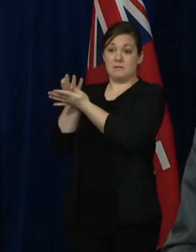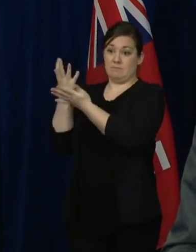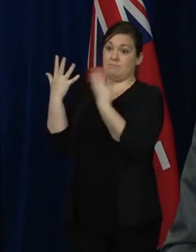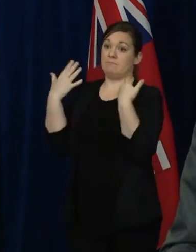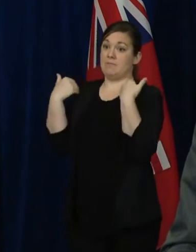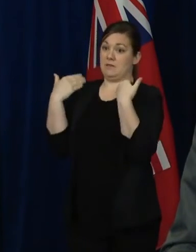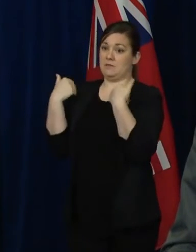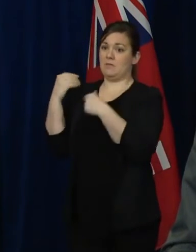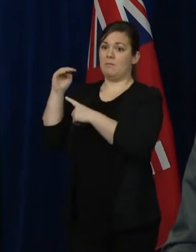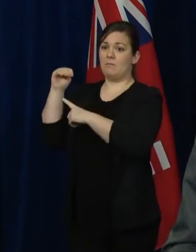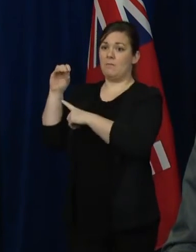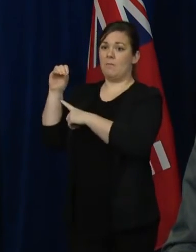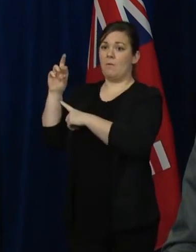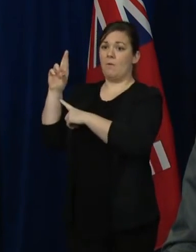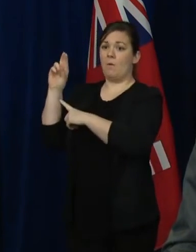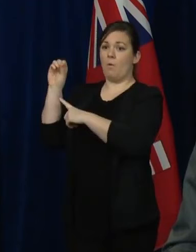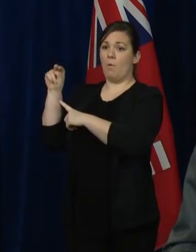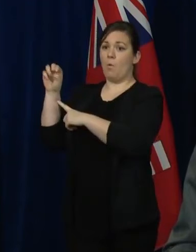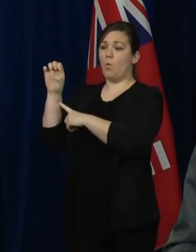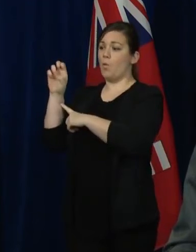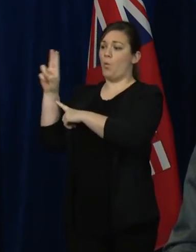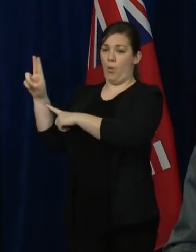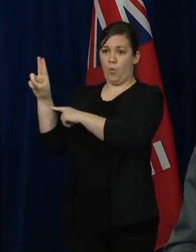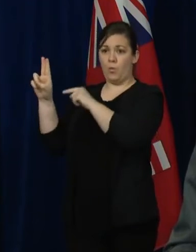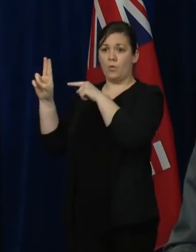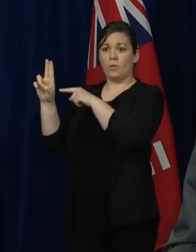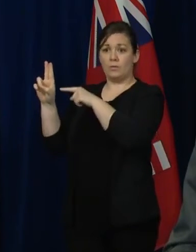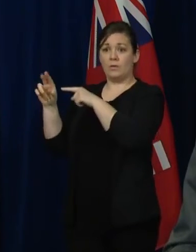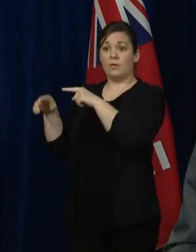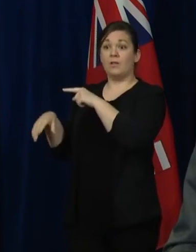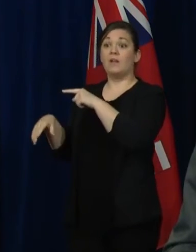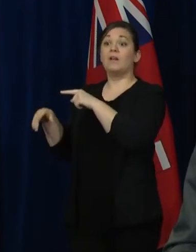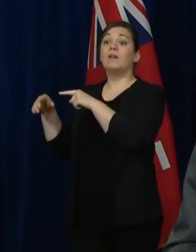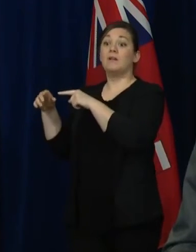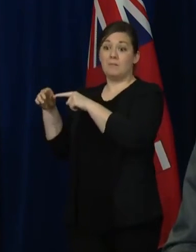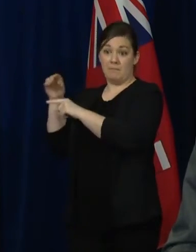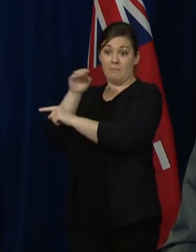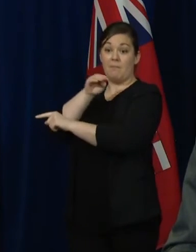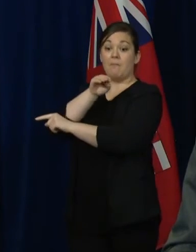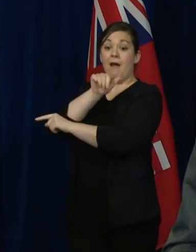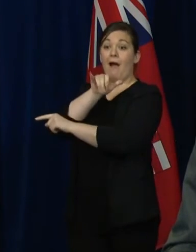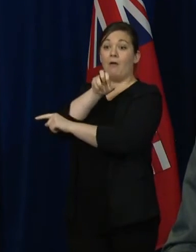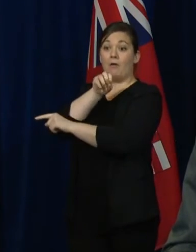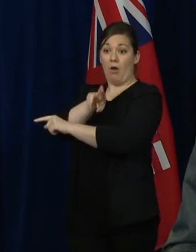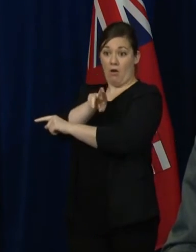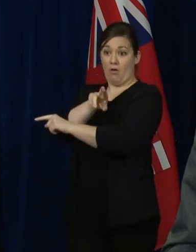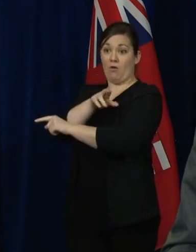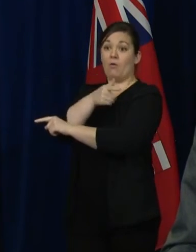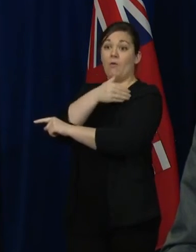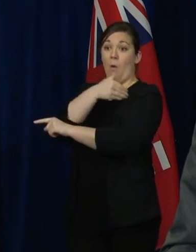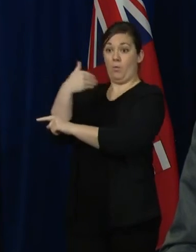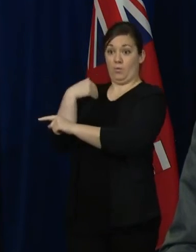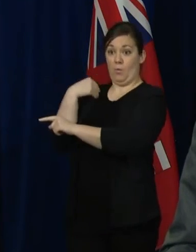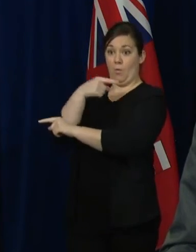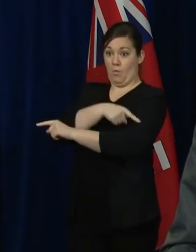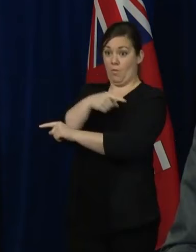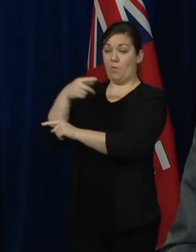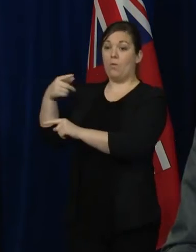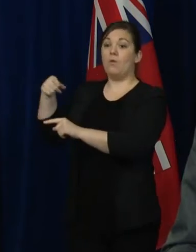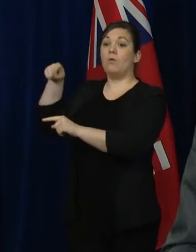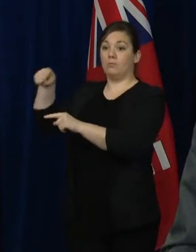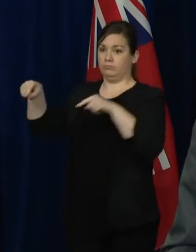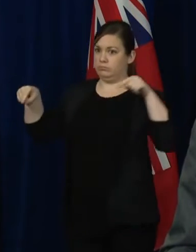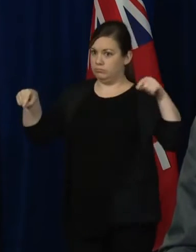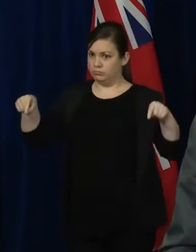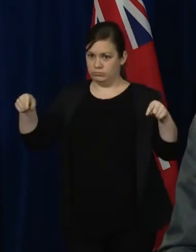with landlords, talking to them about needing to make sure that they are looking after the long-term interests of